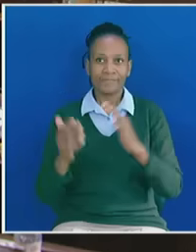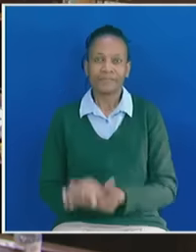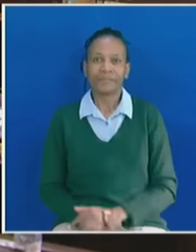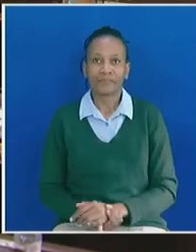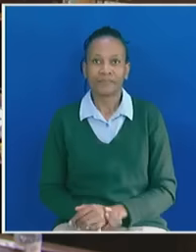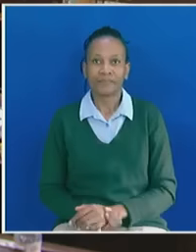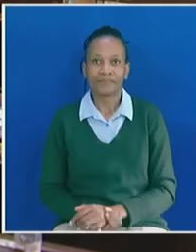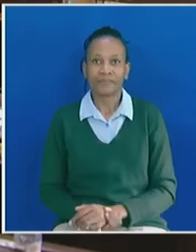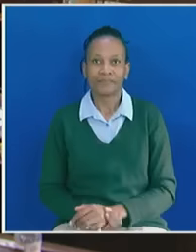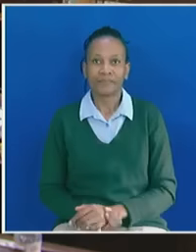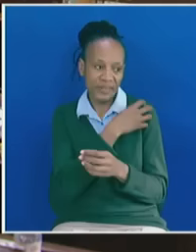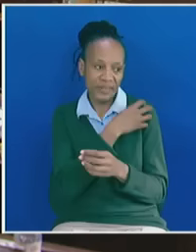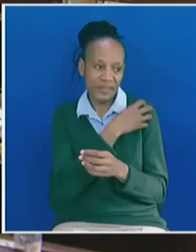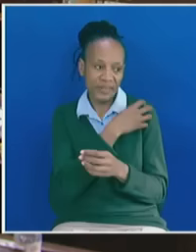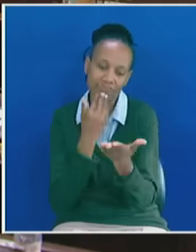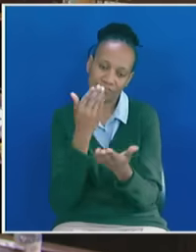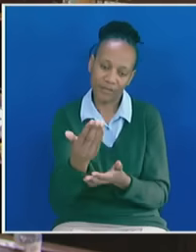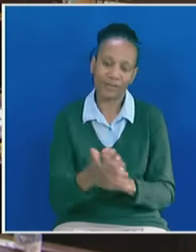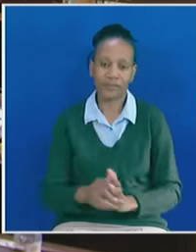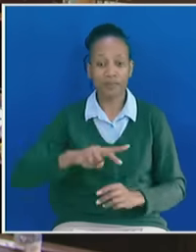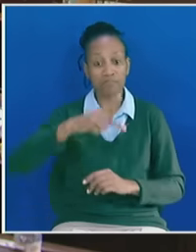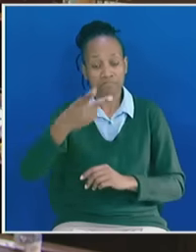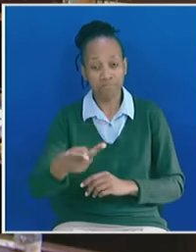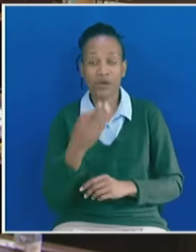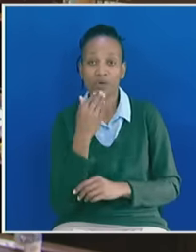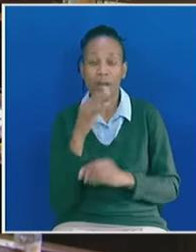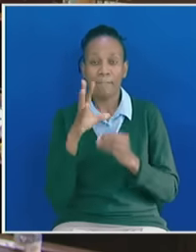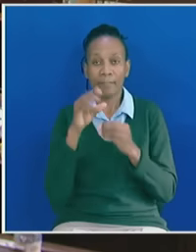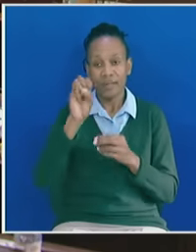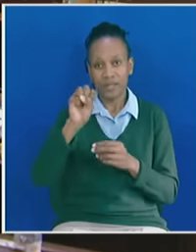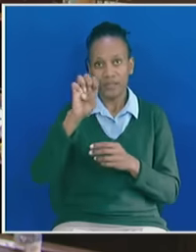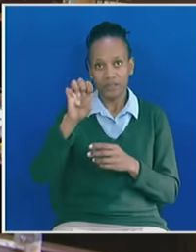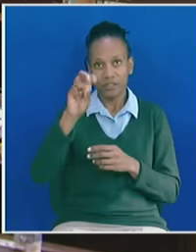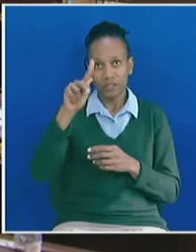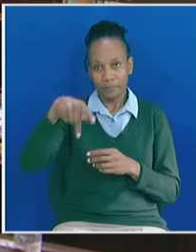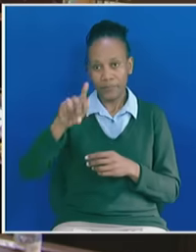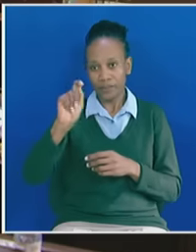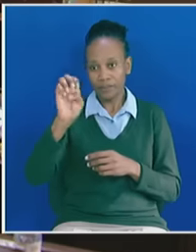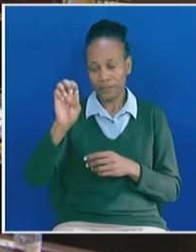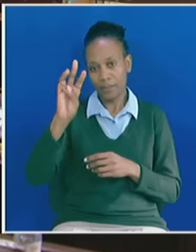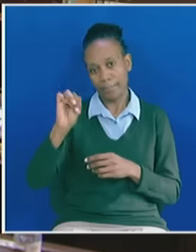Thank you, Honorable Minister. The next speaker is the Honorable September.